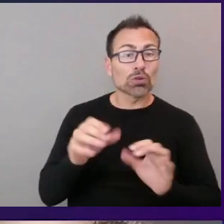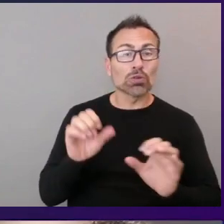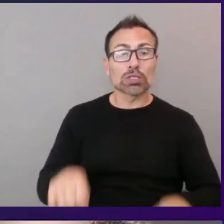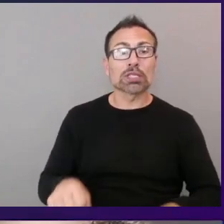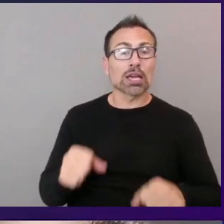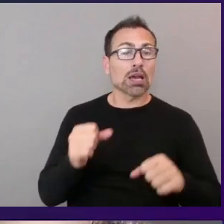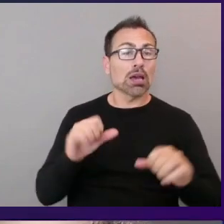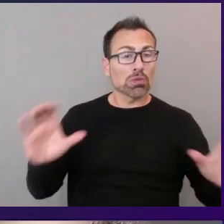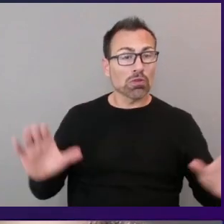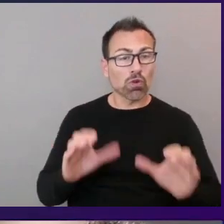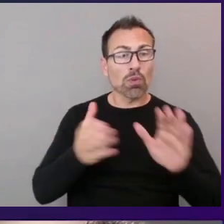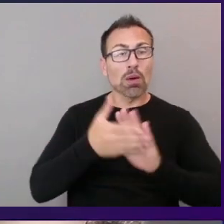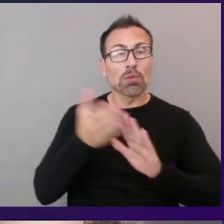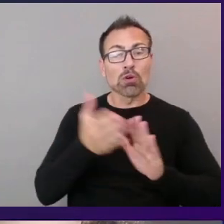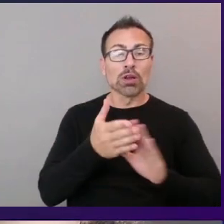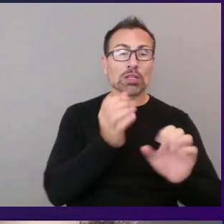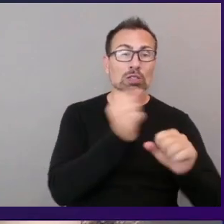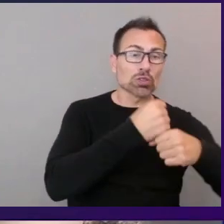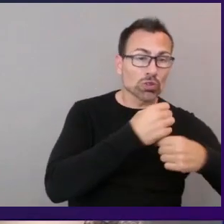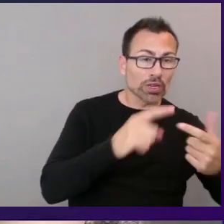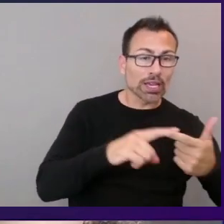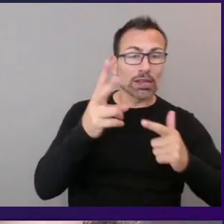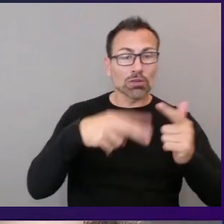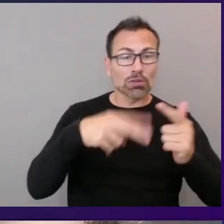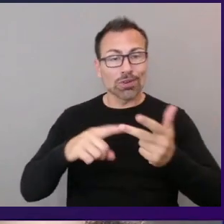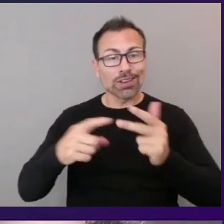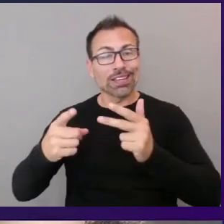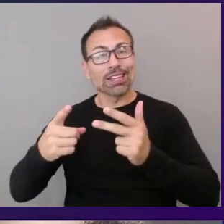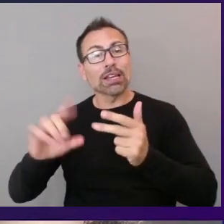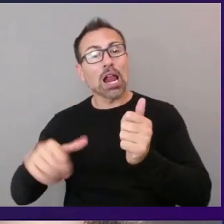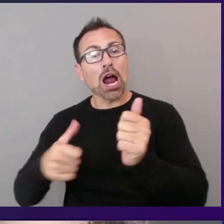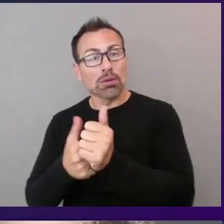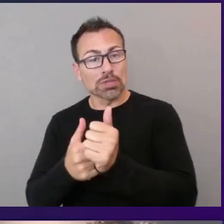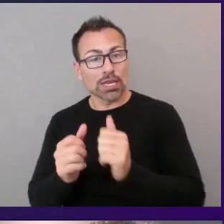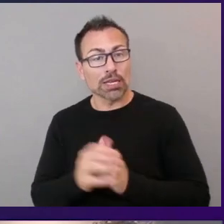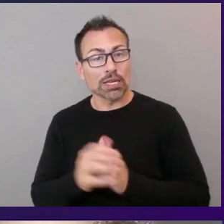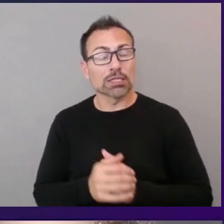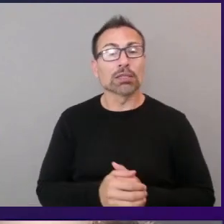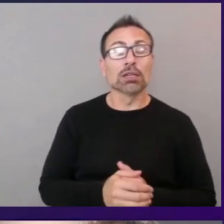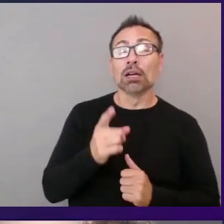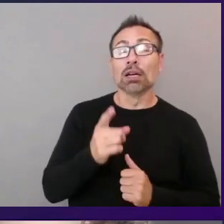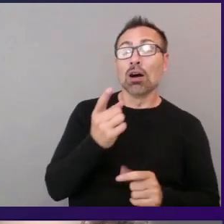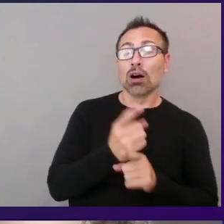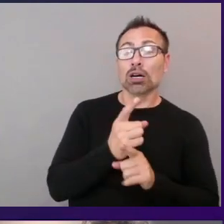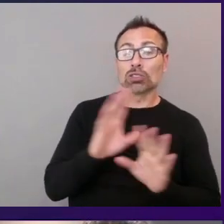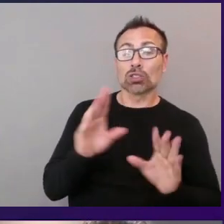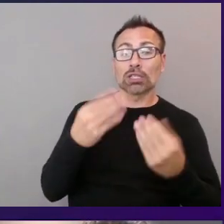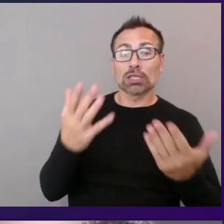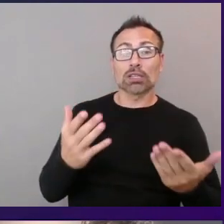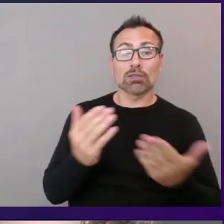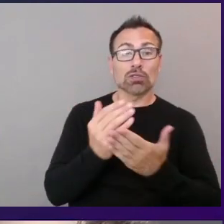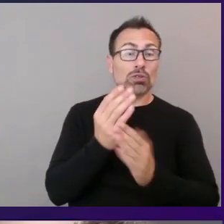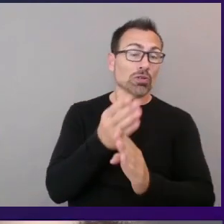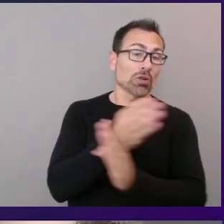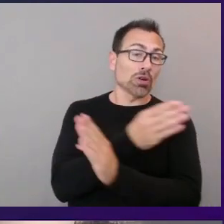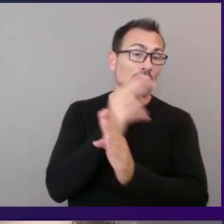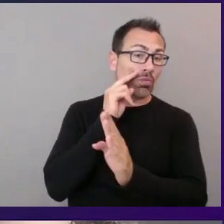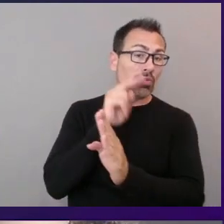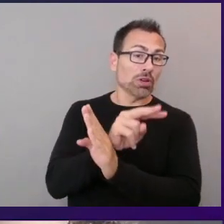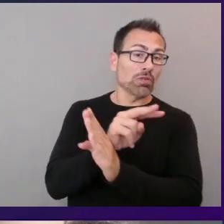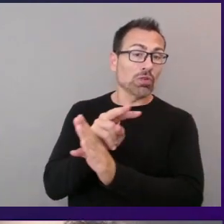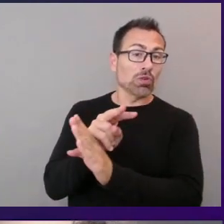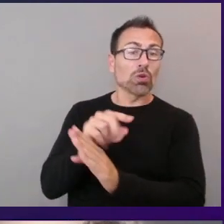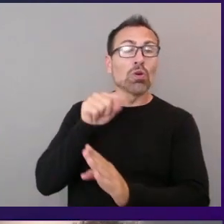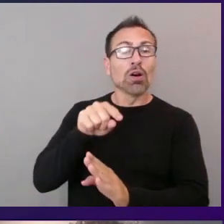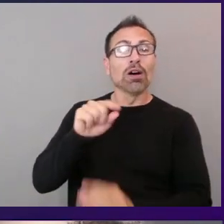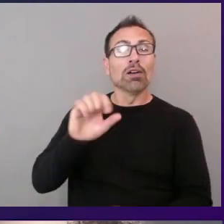update. You also see that Amplify Studio provides you a preview of the GraphQL schema that Amplify creates for you.